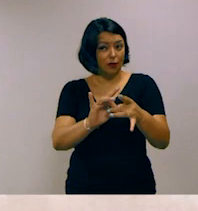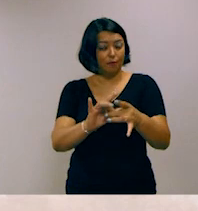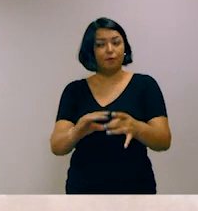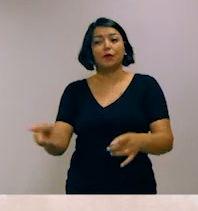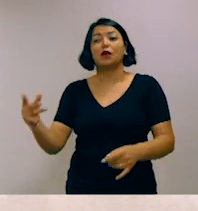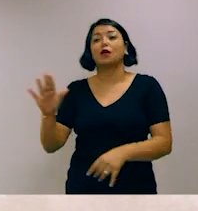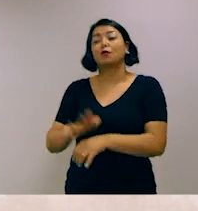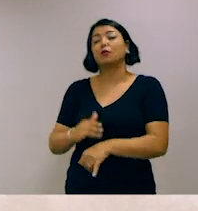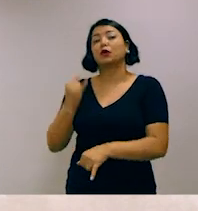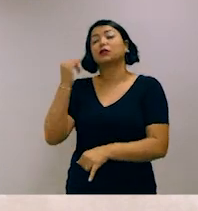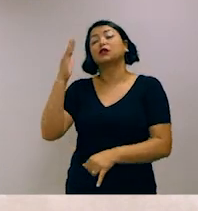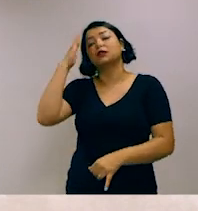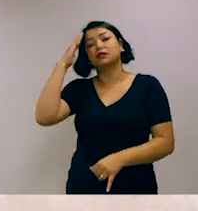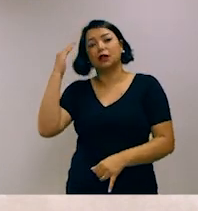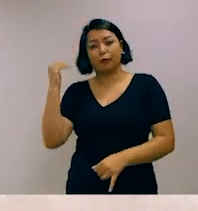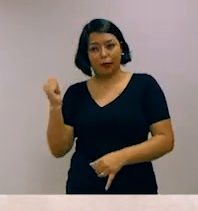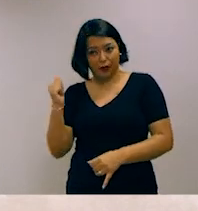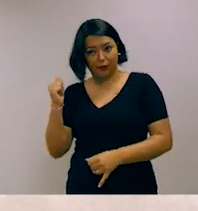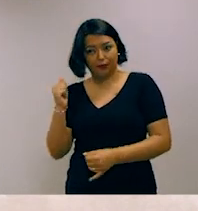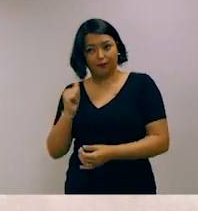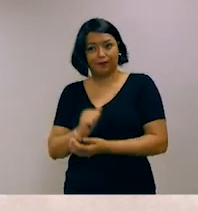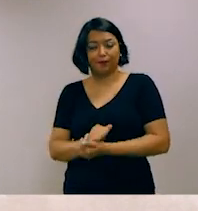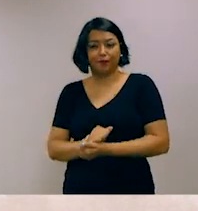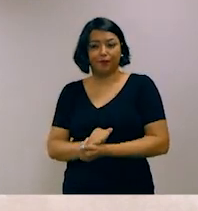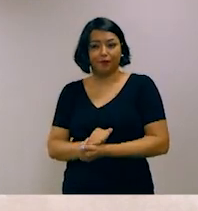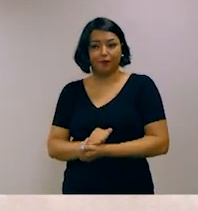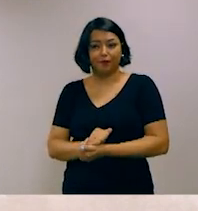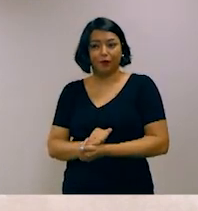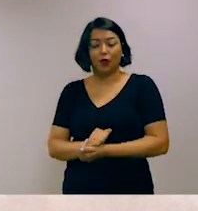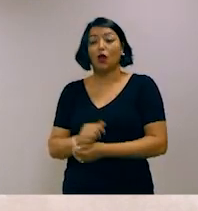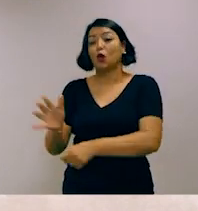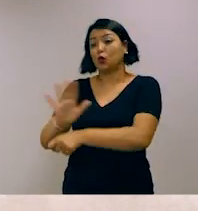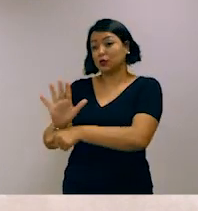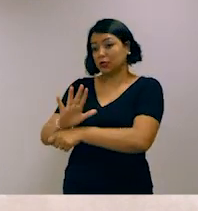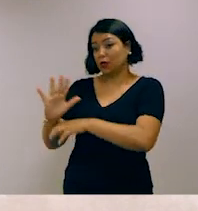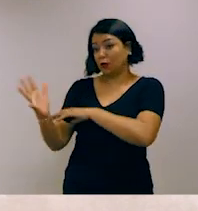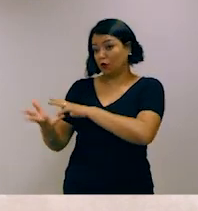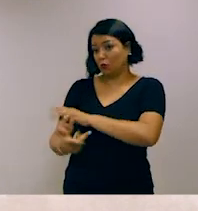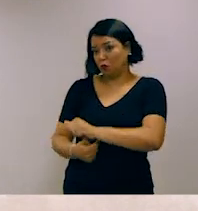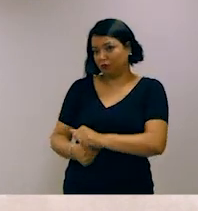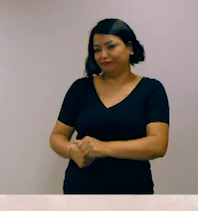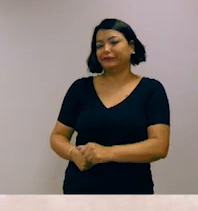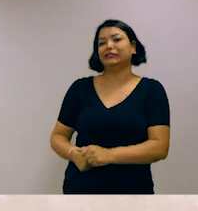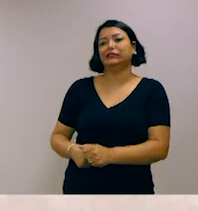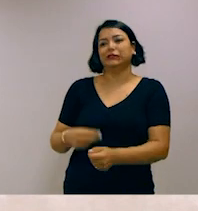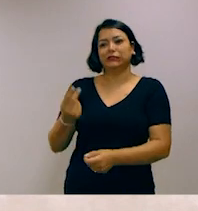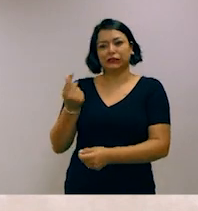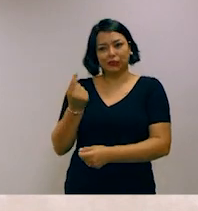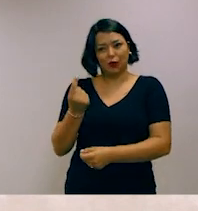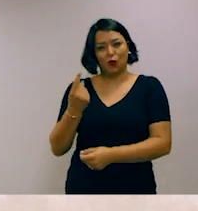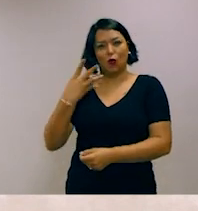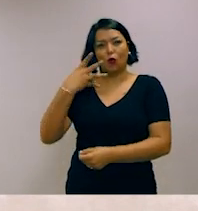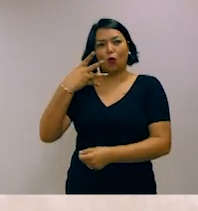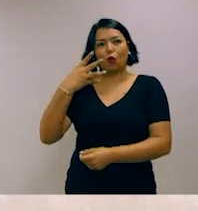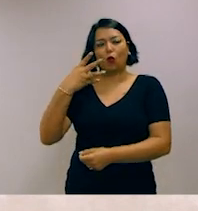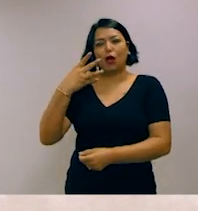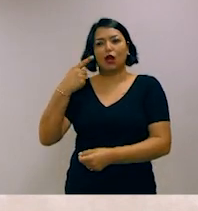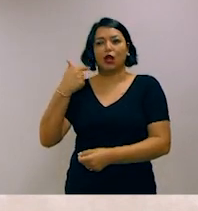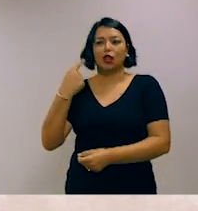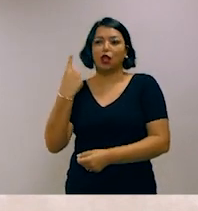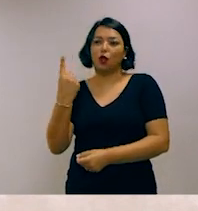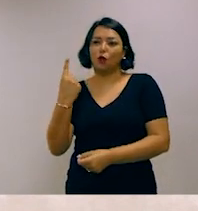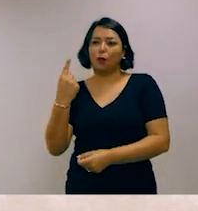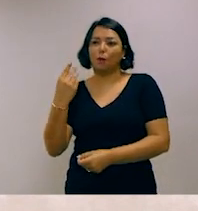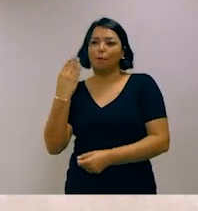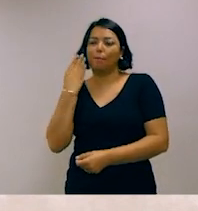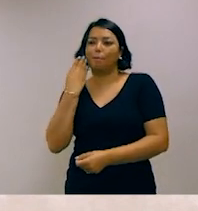little bit, it's a market that I believe not all of you are familiarized with. So the cinema market around the